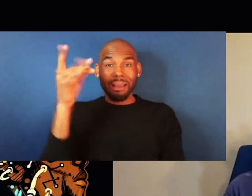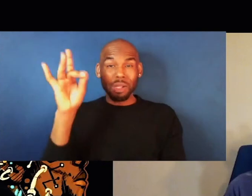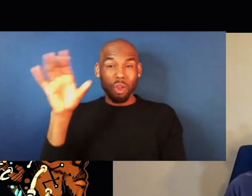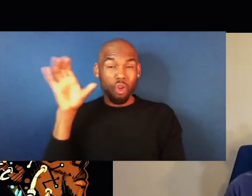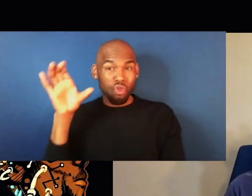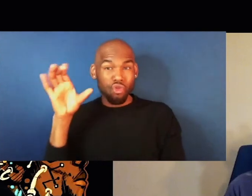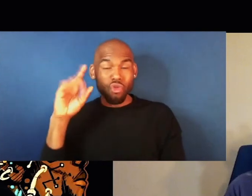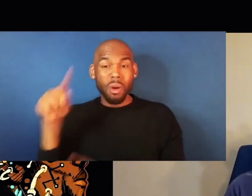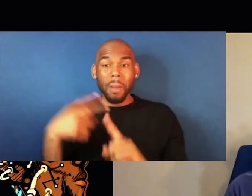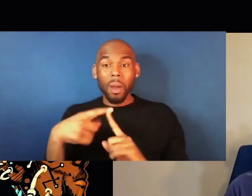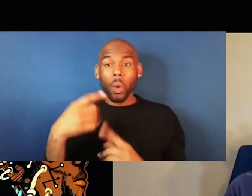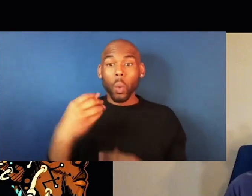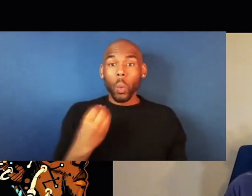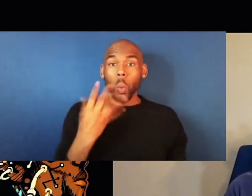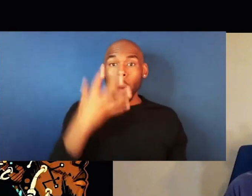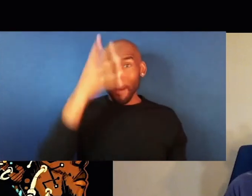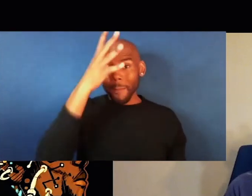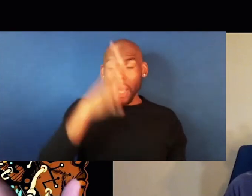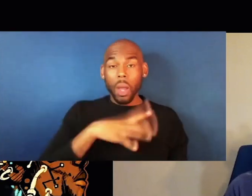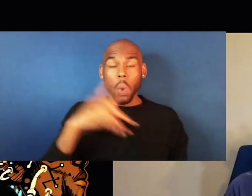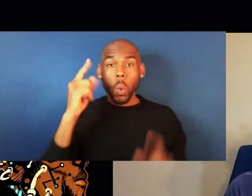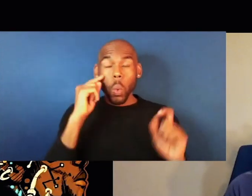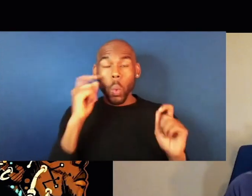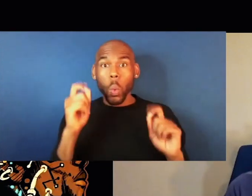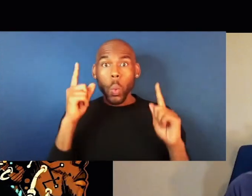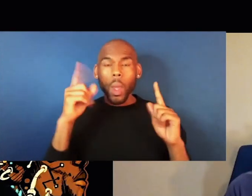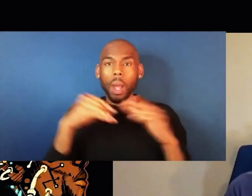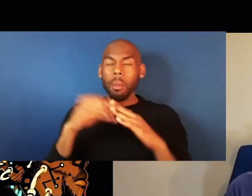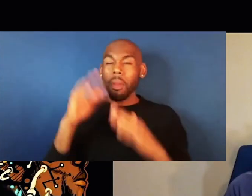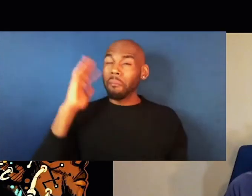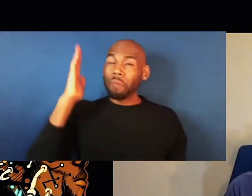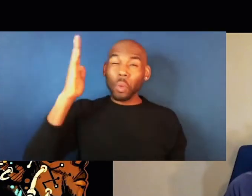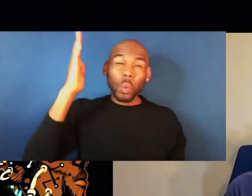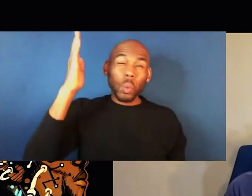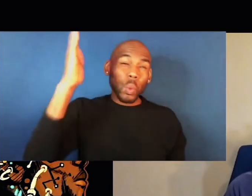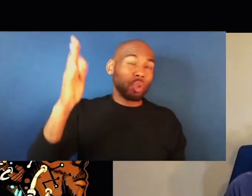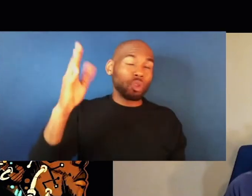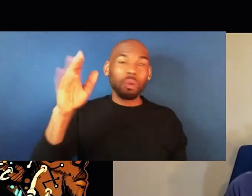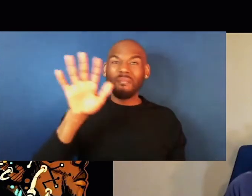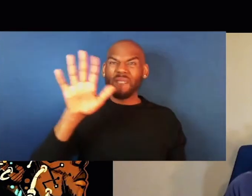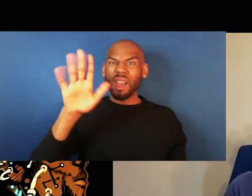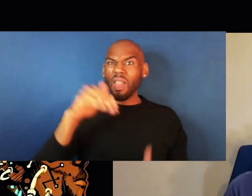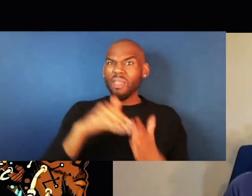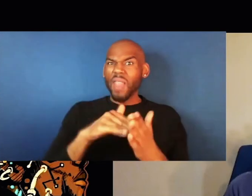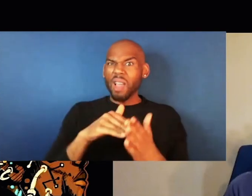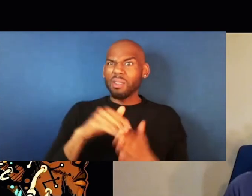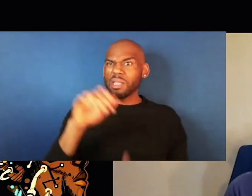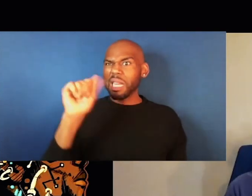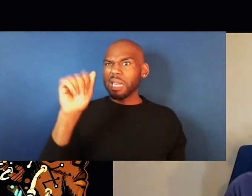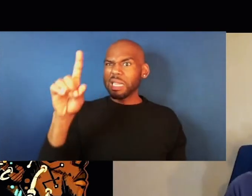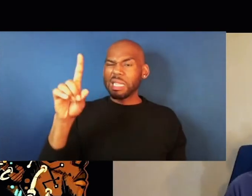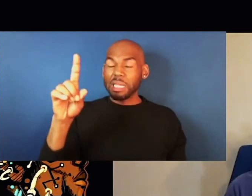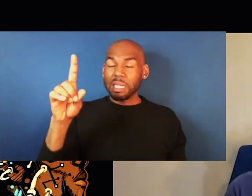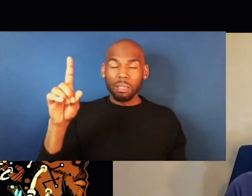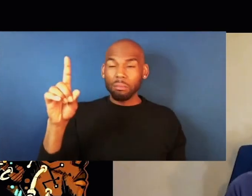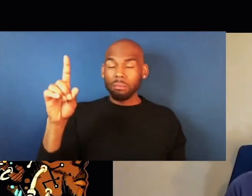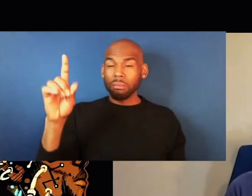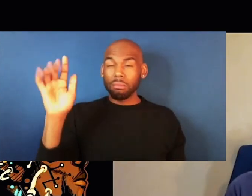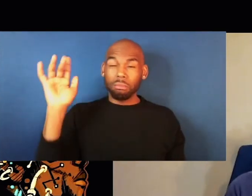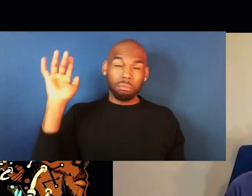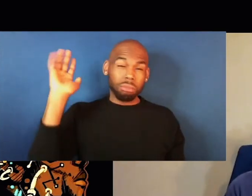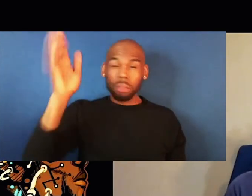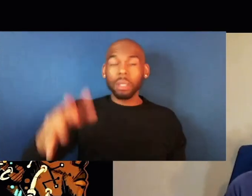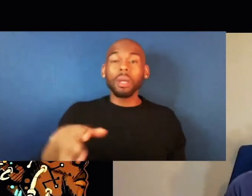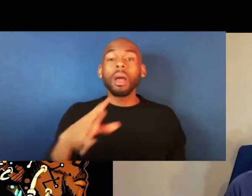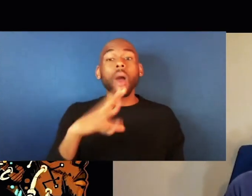in the 1800s. It's about a white man who wakes up far in the future in like 5,000, AD or something.